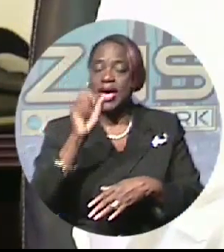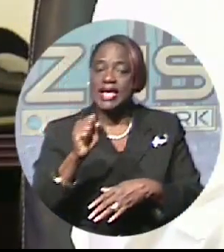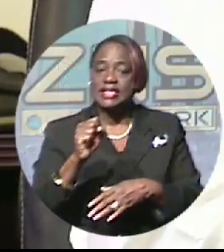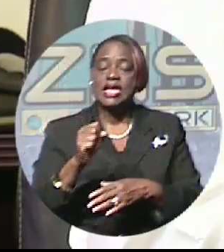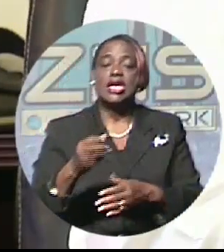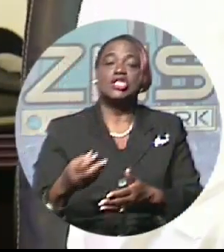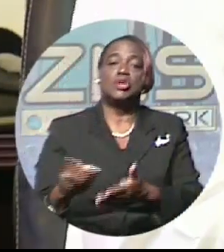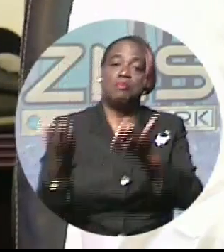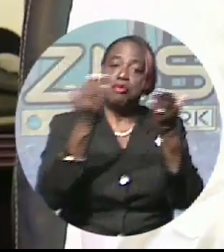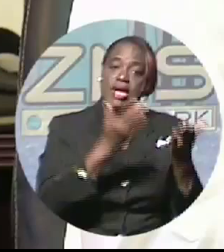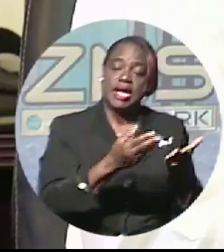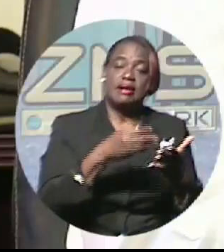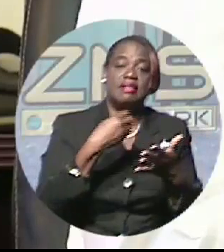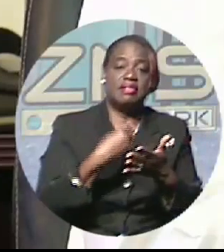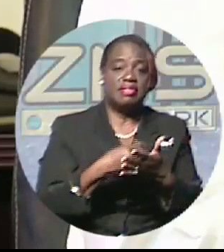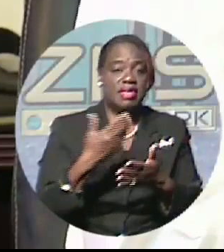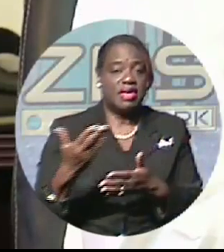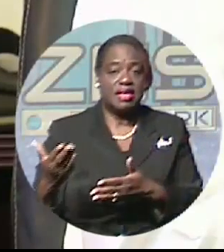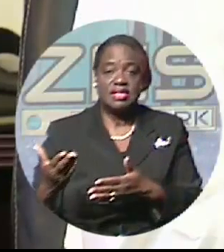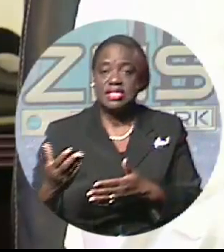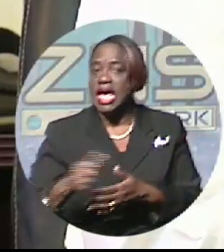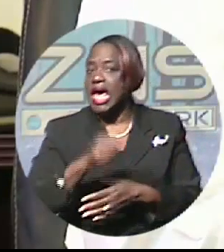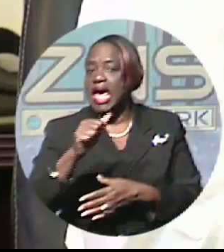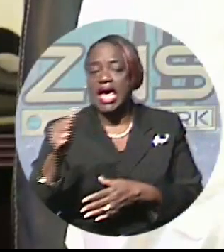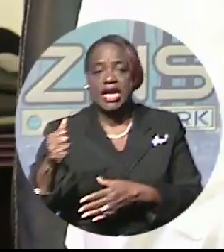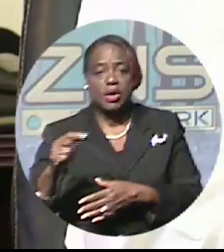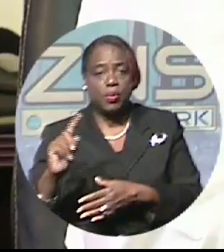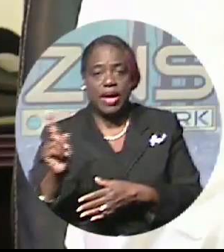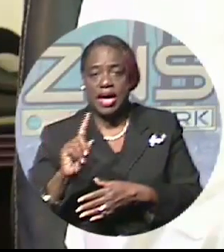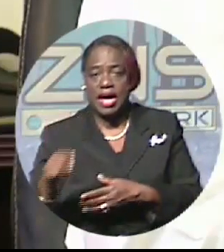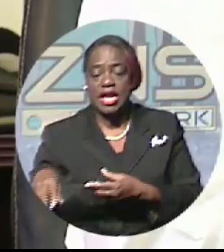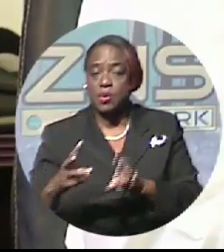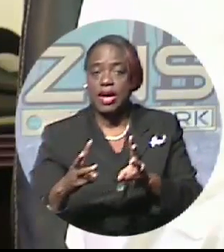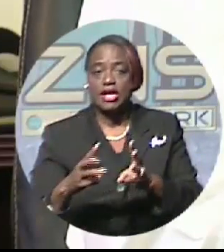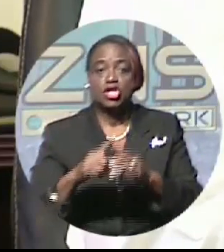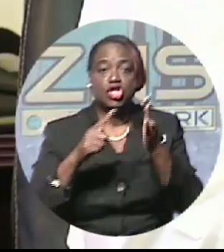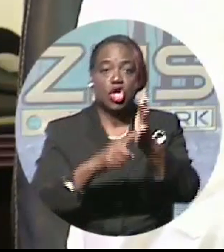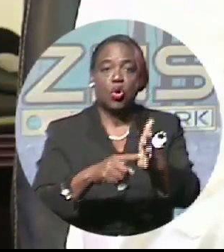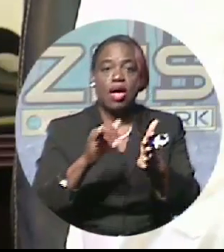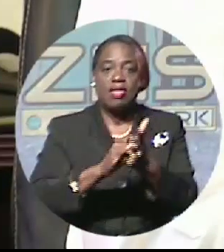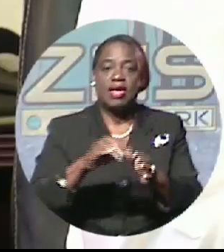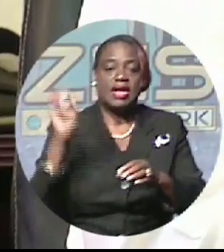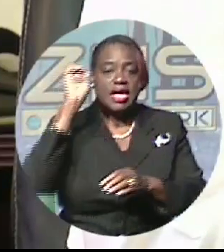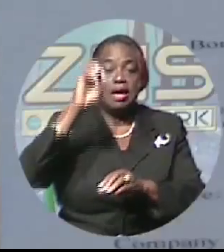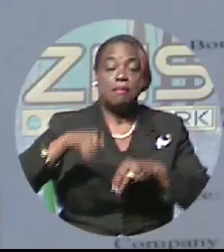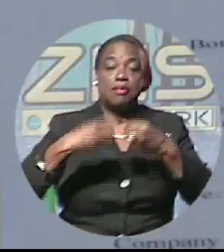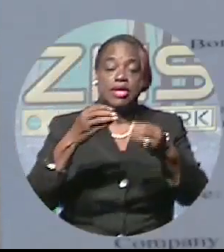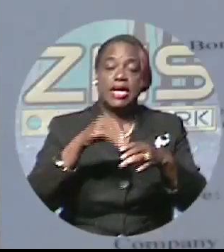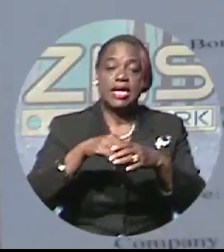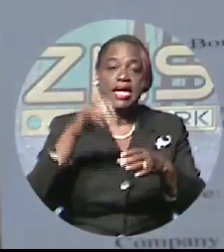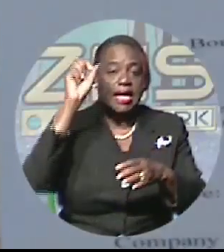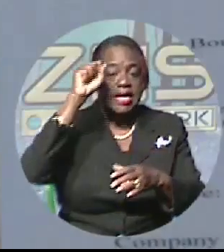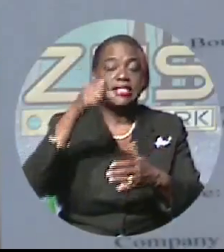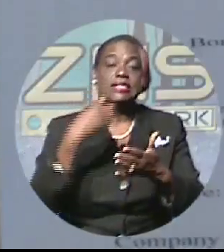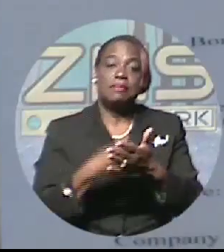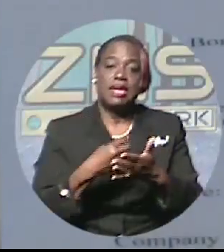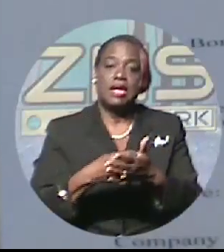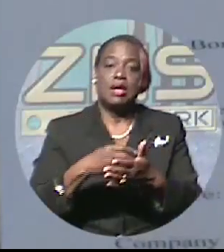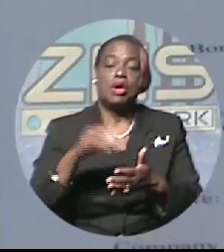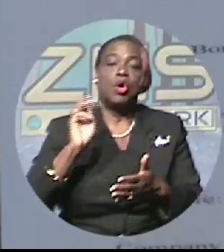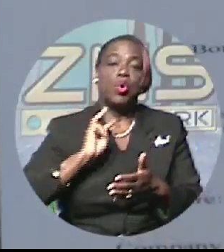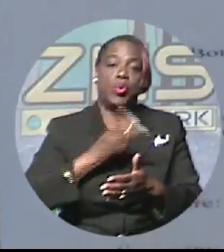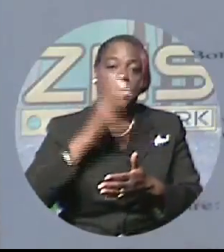So any way he could demonstrate that he's put in his $5,000 capital, we would then match that. Subsidy can range